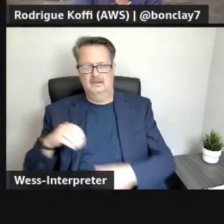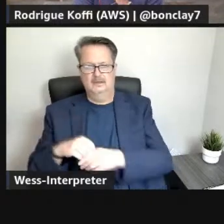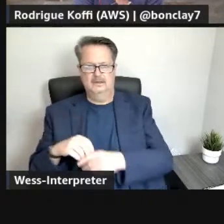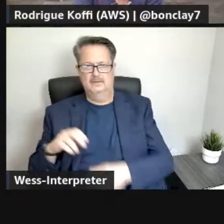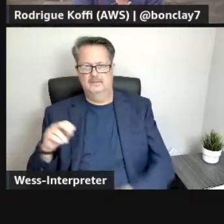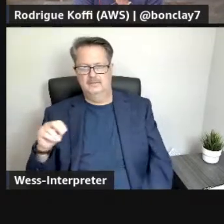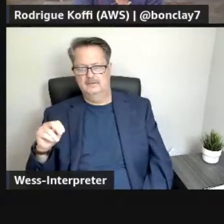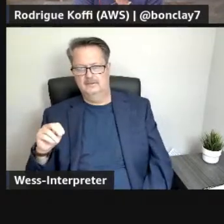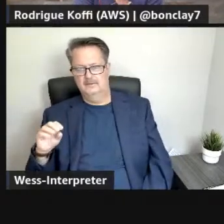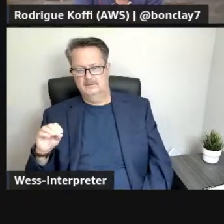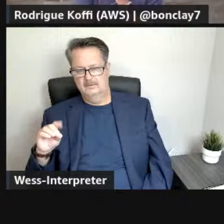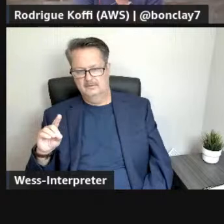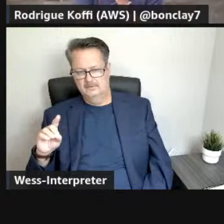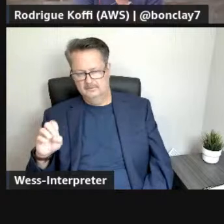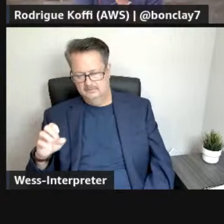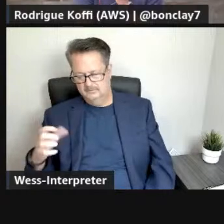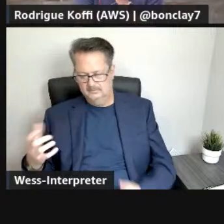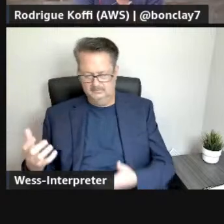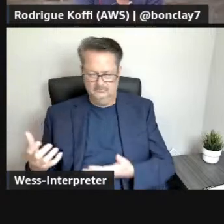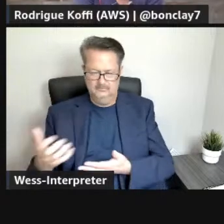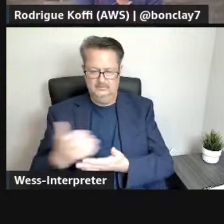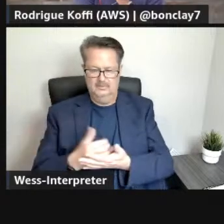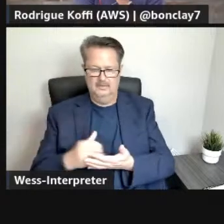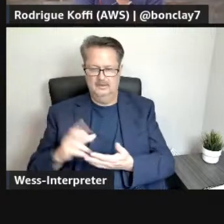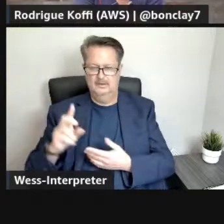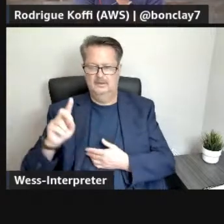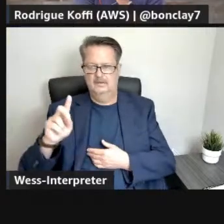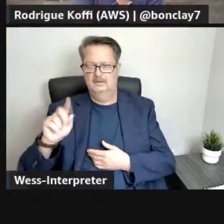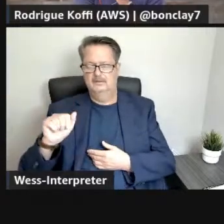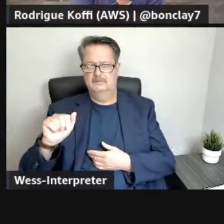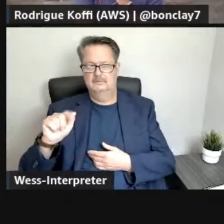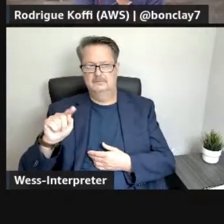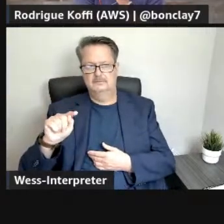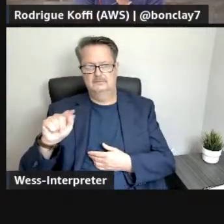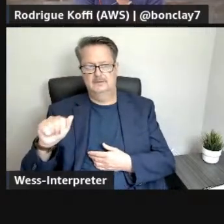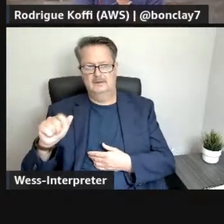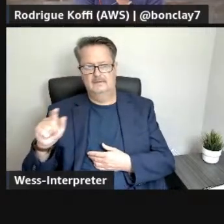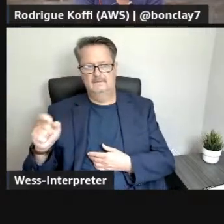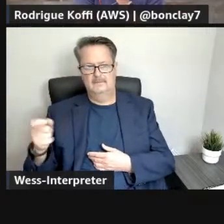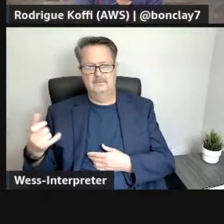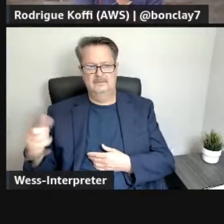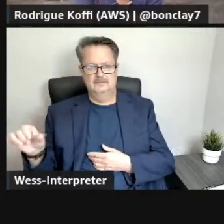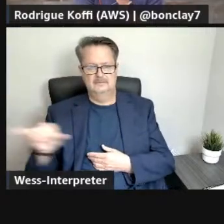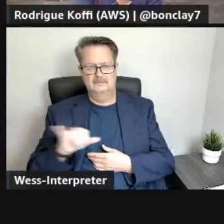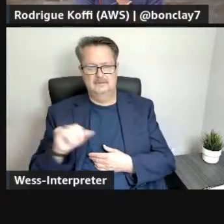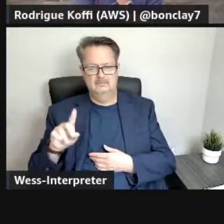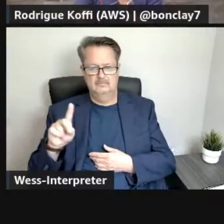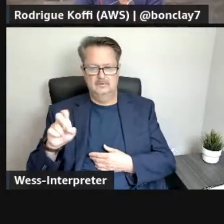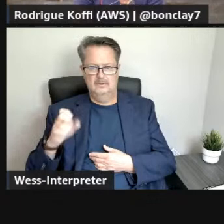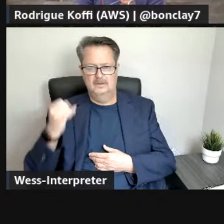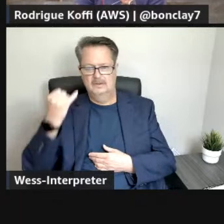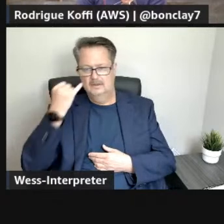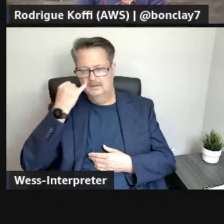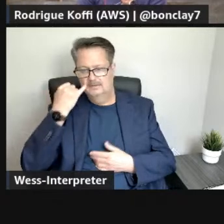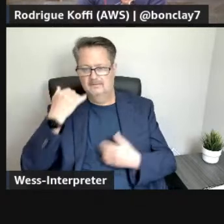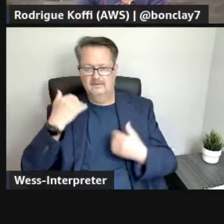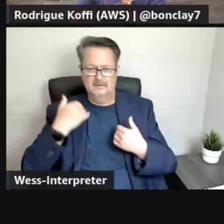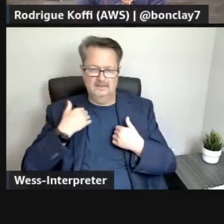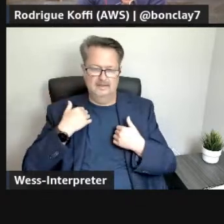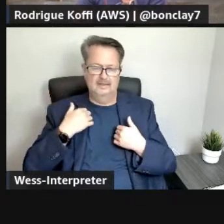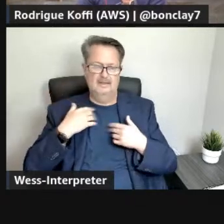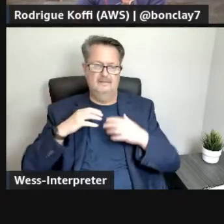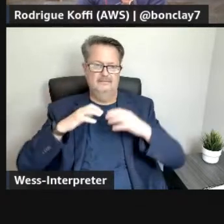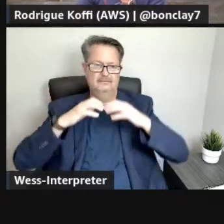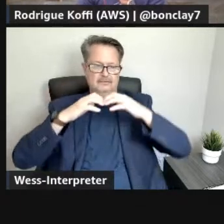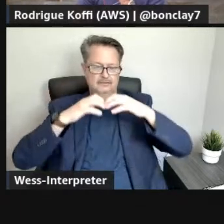the data from the same node. If the daemon set has any issues, if it is crashing or anything that